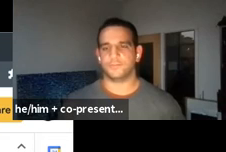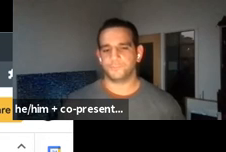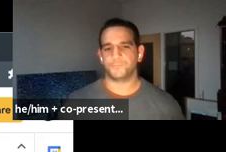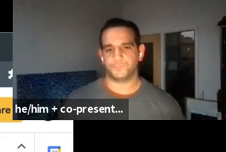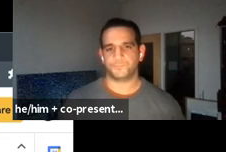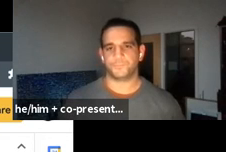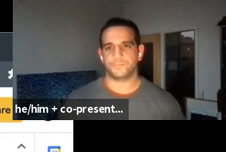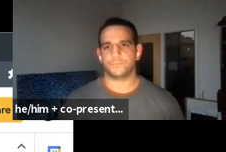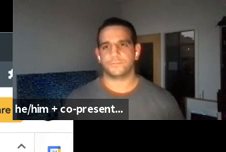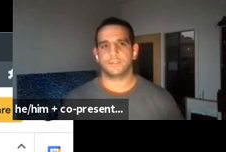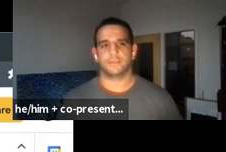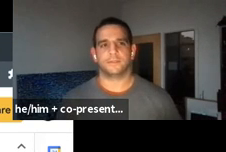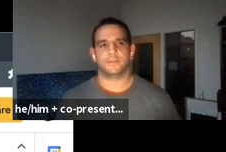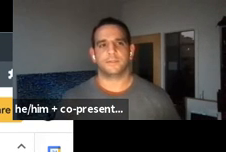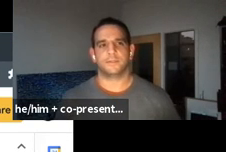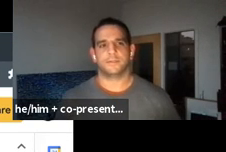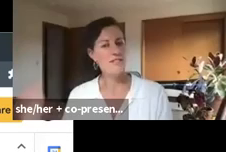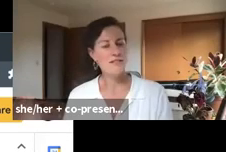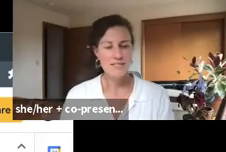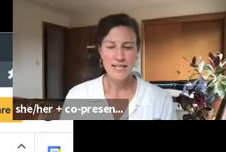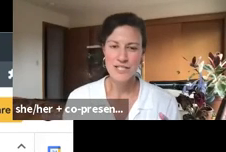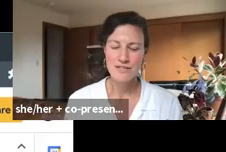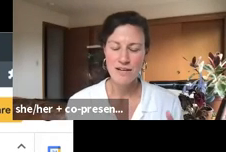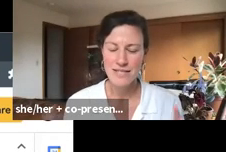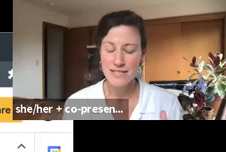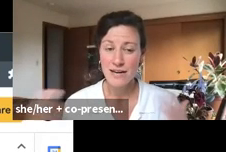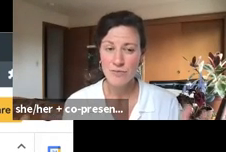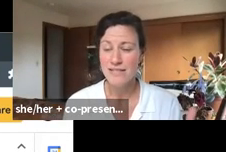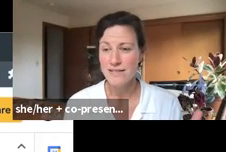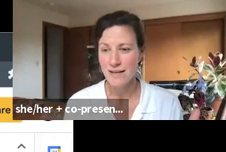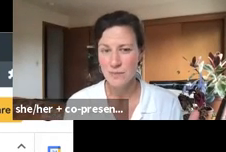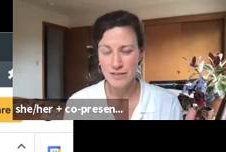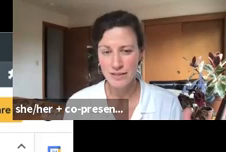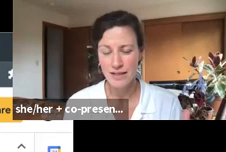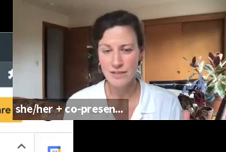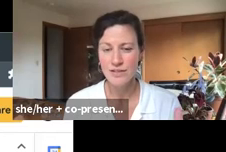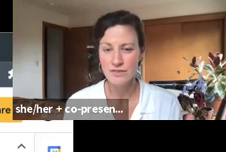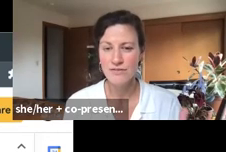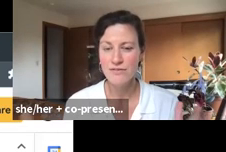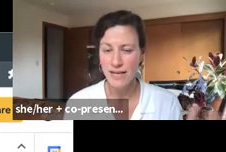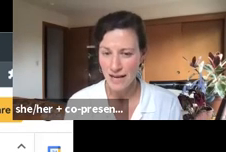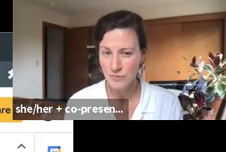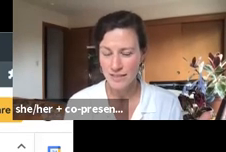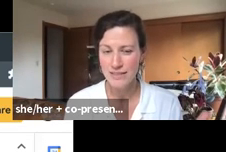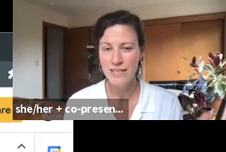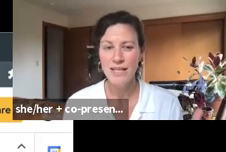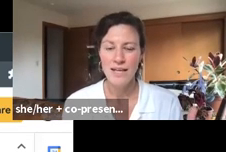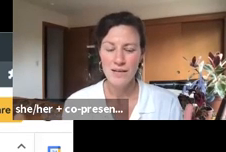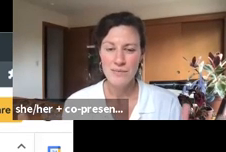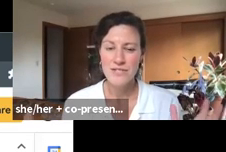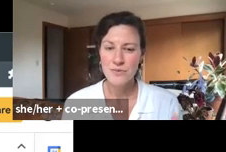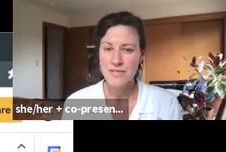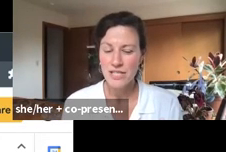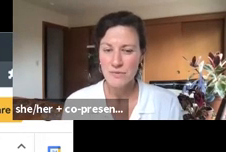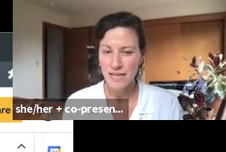is a good. So this is sort of, you know, our original intention around this idea that everybody is an expert, that you can learn from anyone.